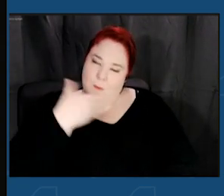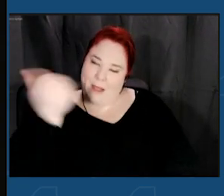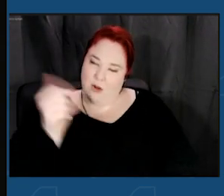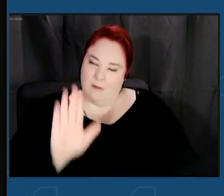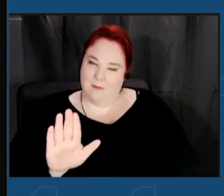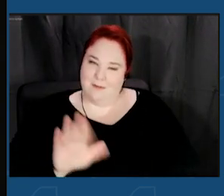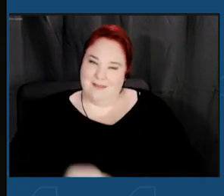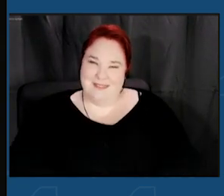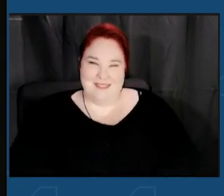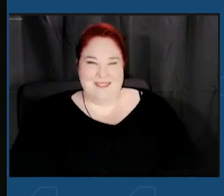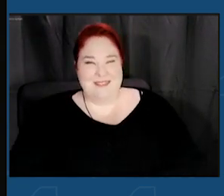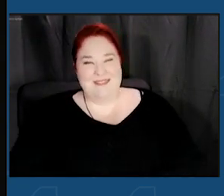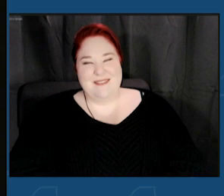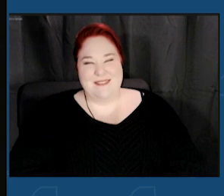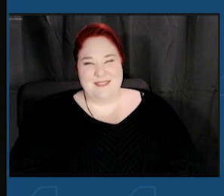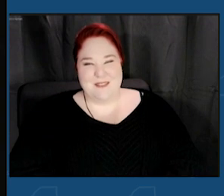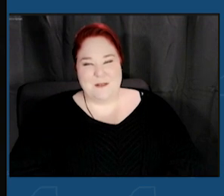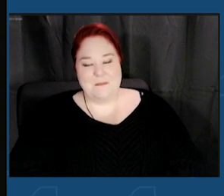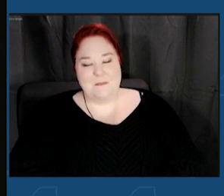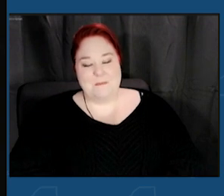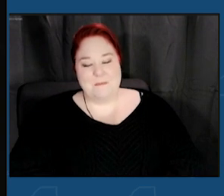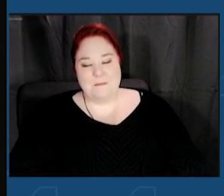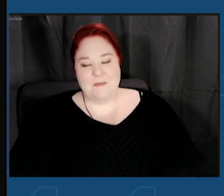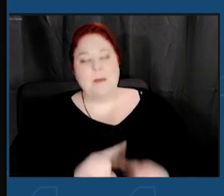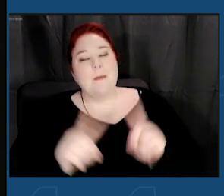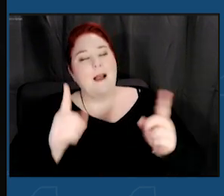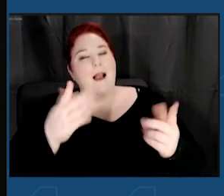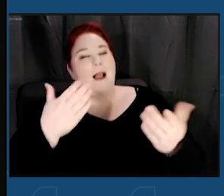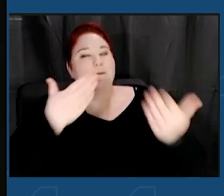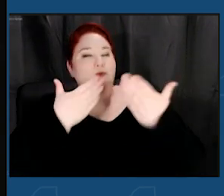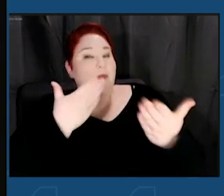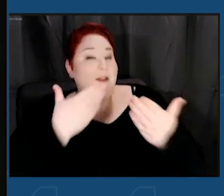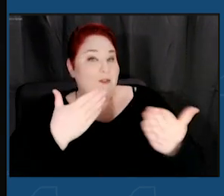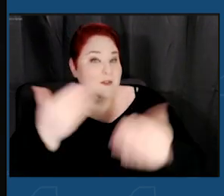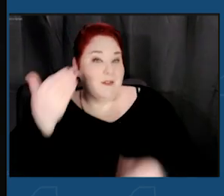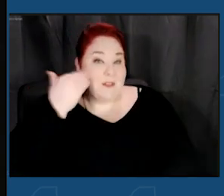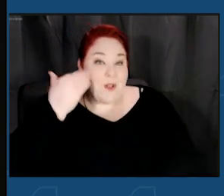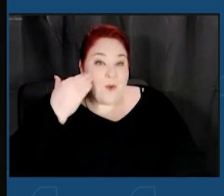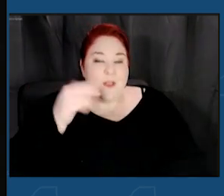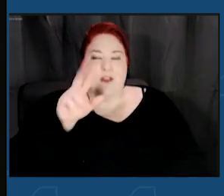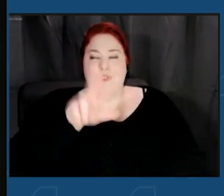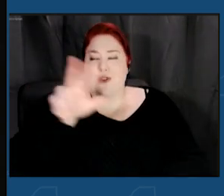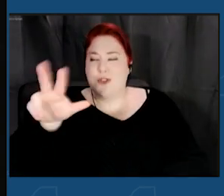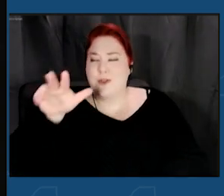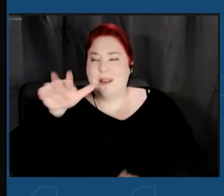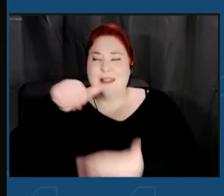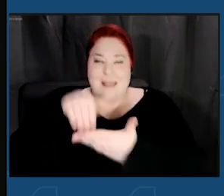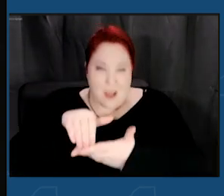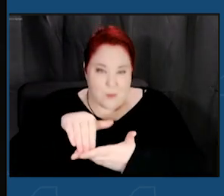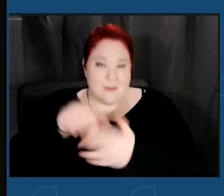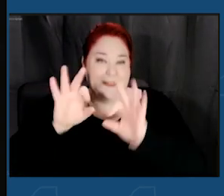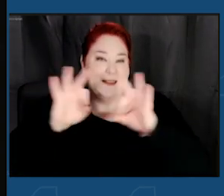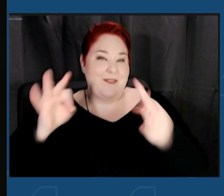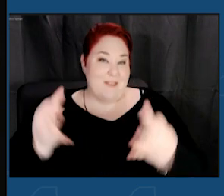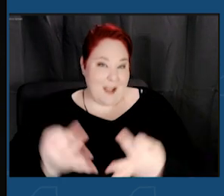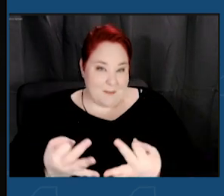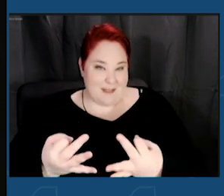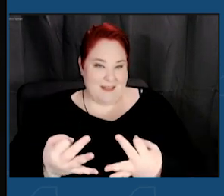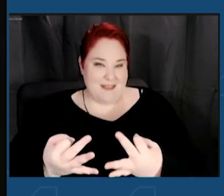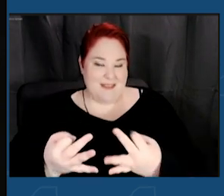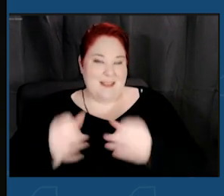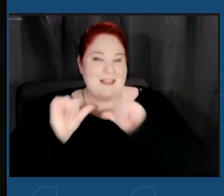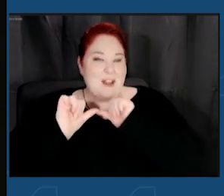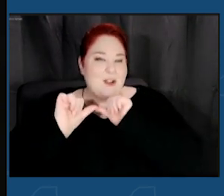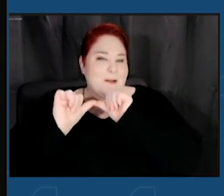But I'm so grateful to know that there's 33,000 families that are continuing on a